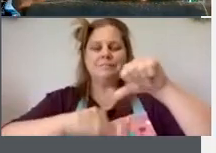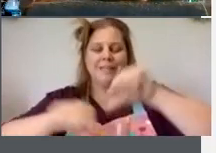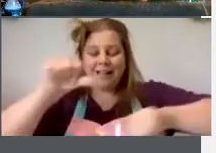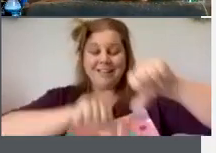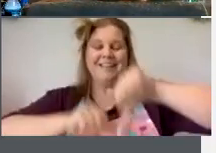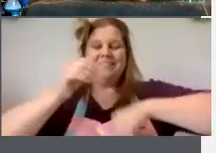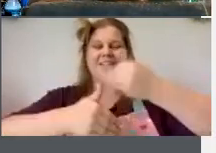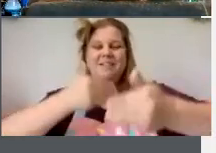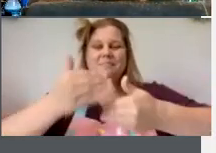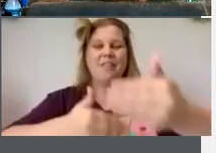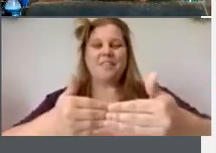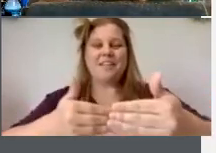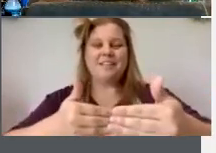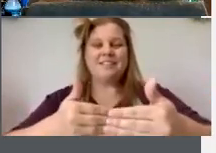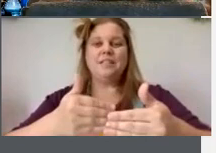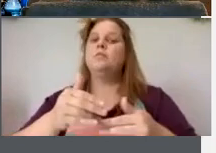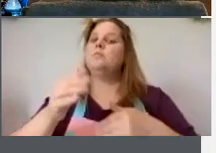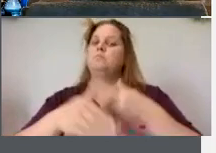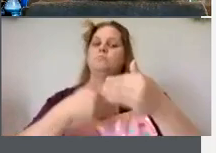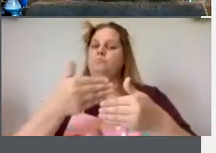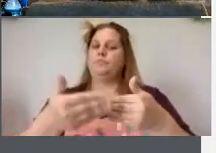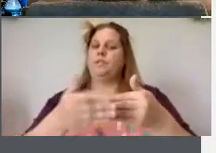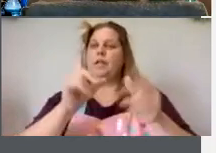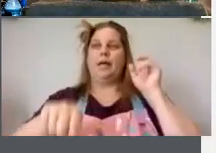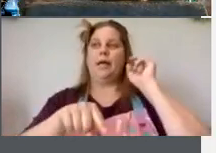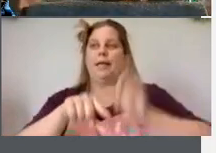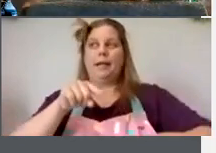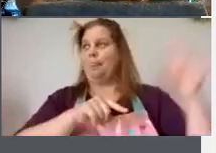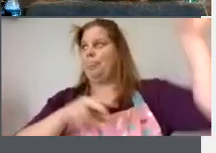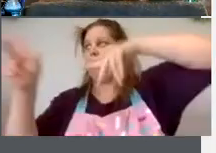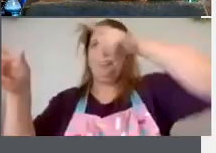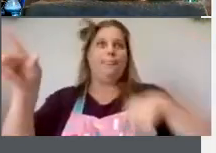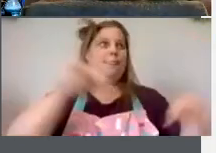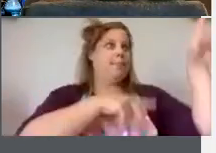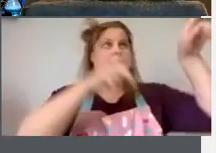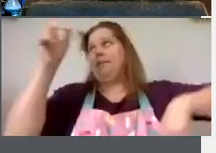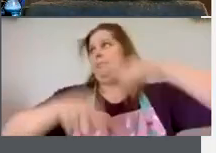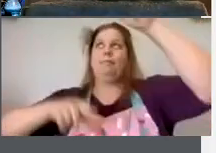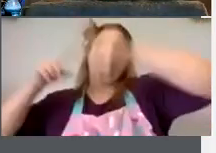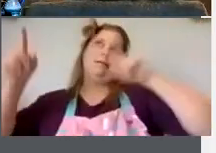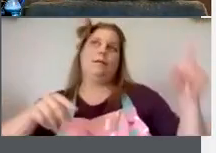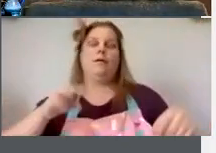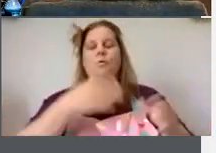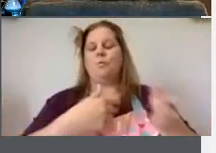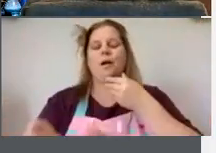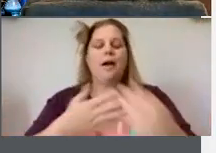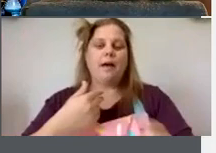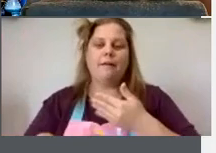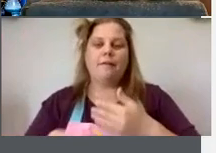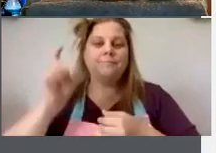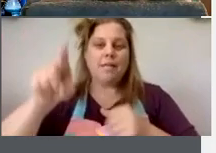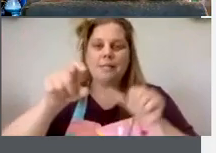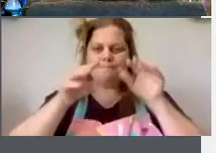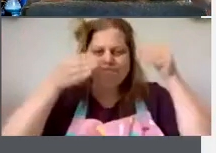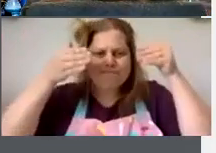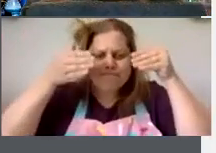a process to this. We just can't go all over the place willy-nilly. We need to make sure we stay